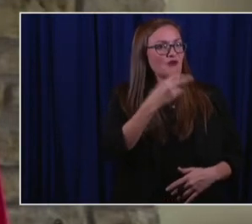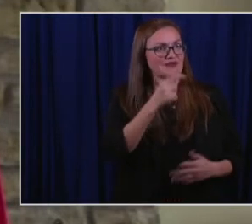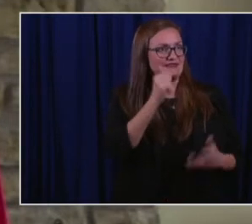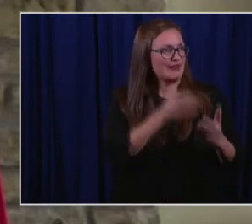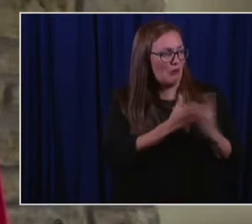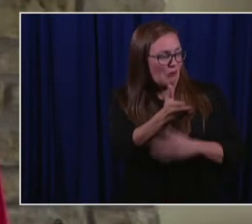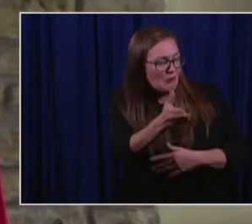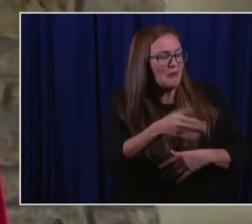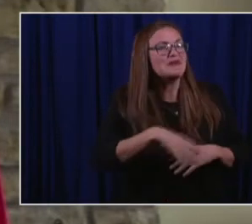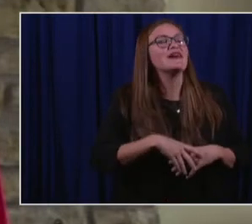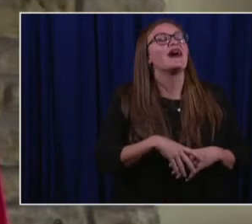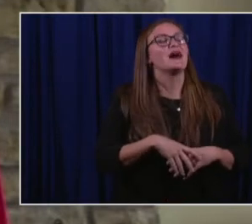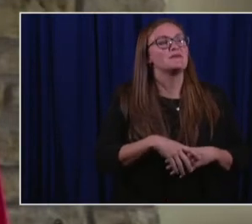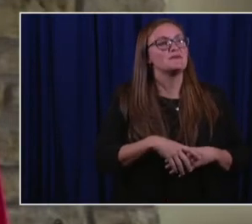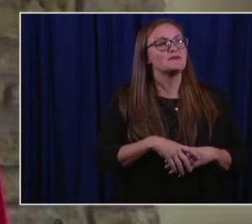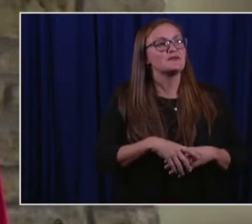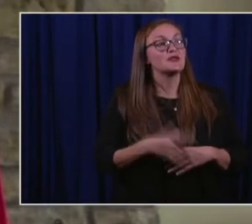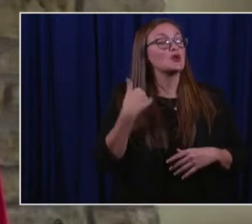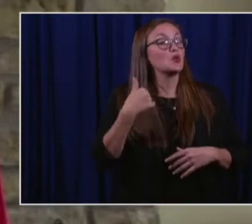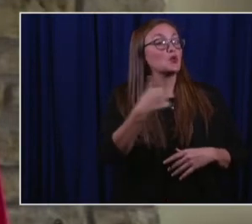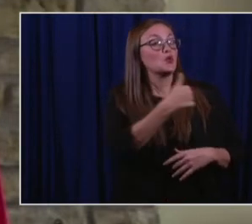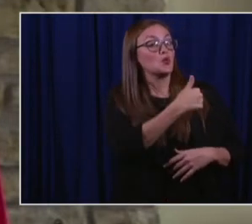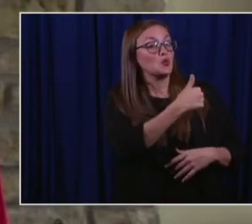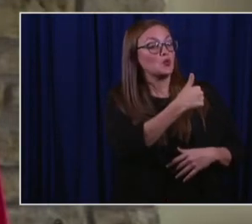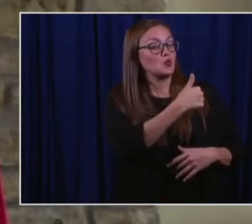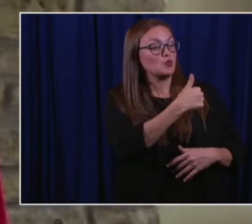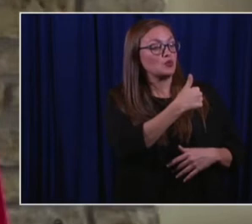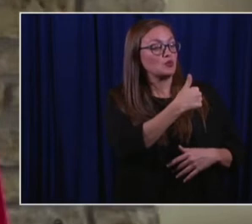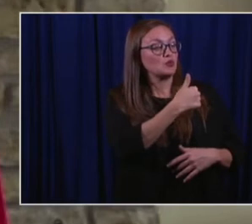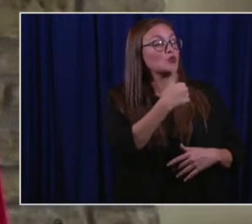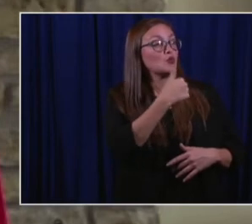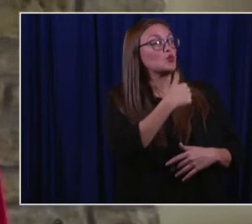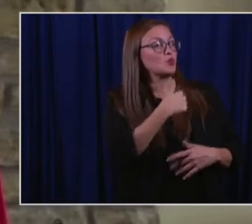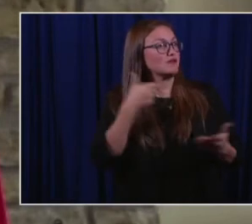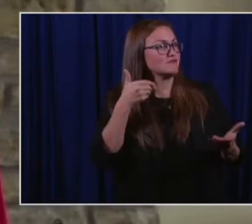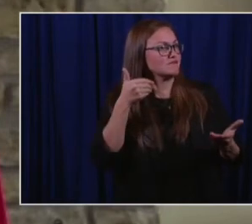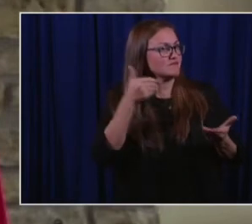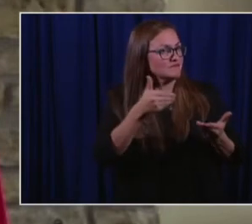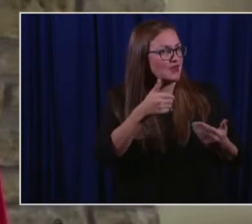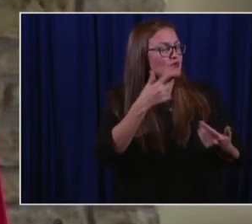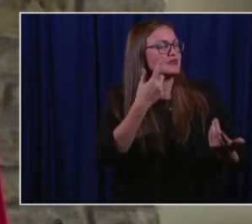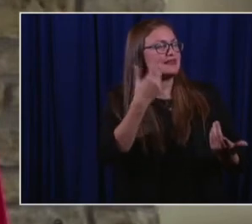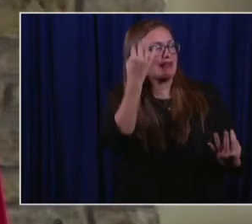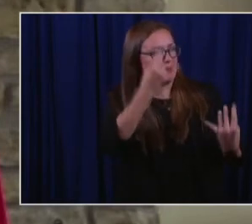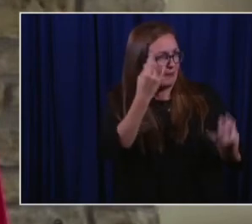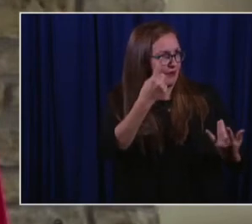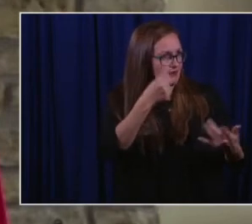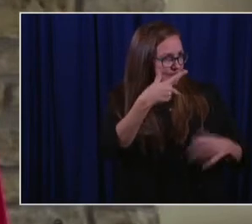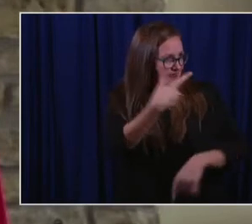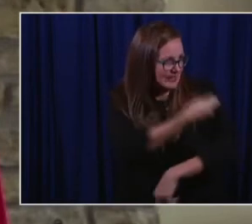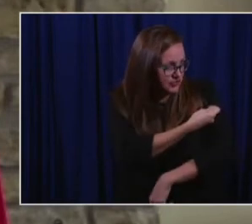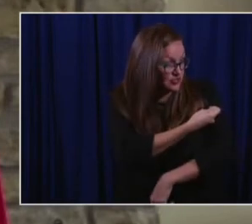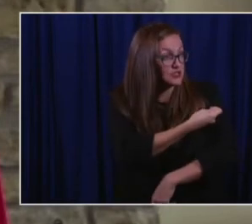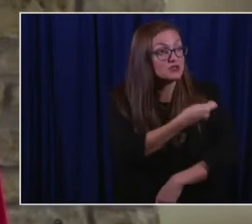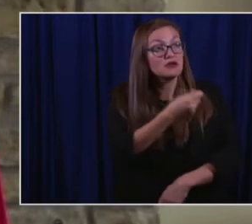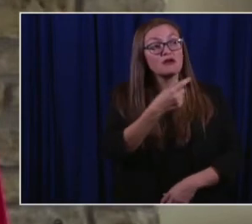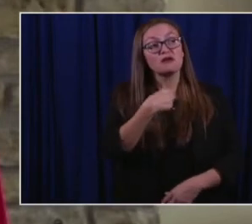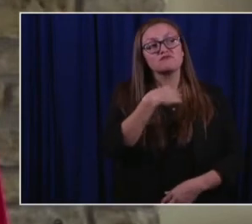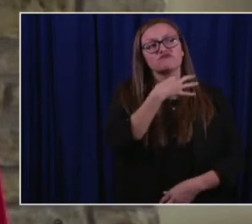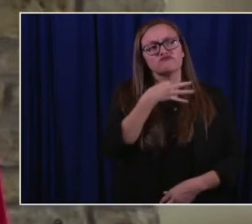Governor. Regarding the approach of vaccines, will Ohio